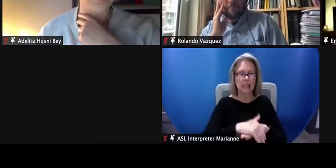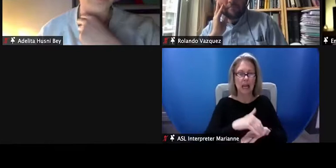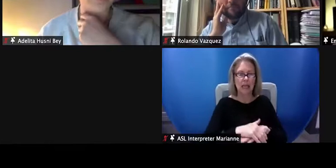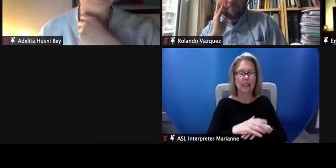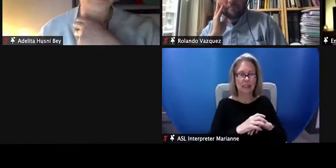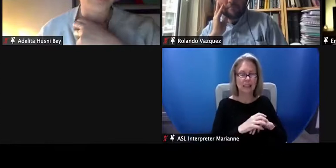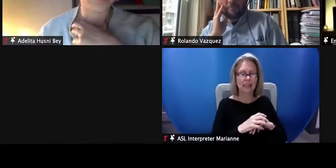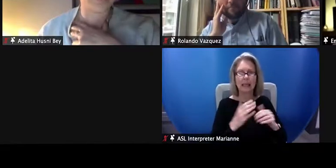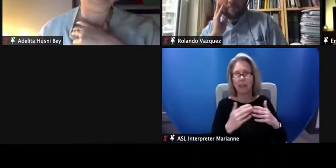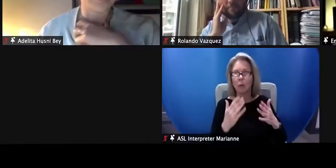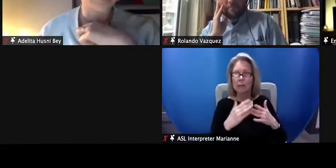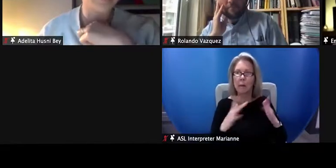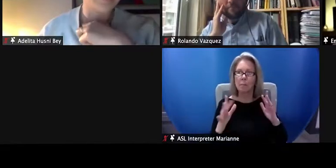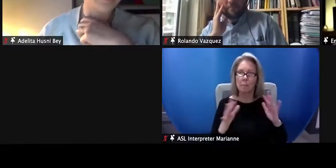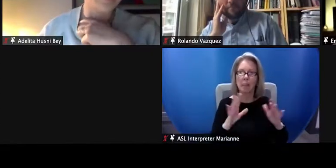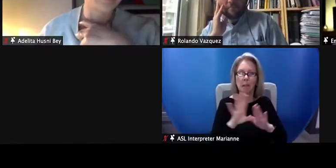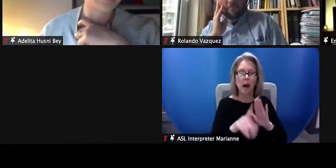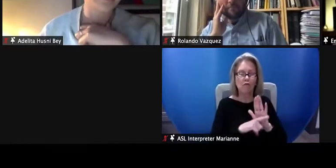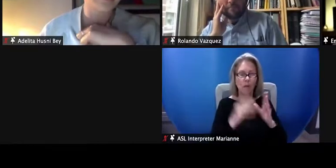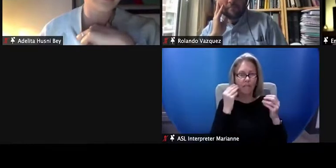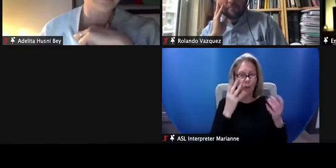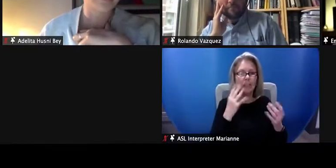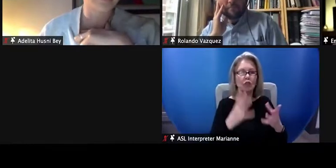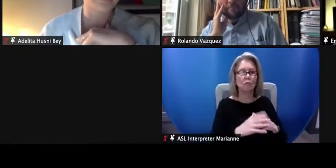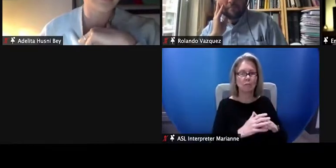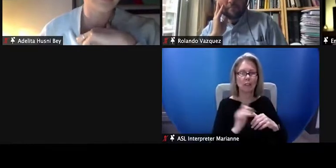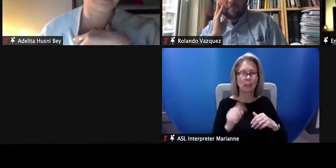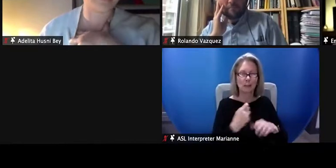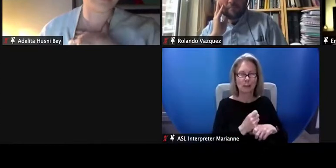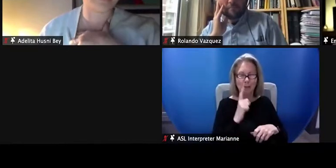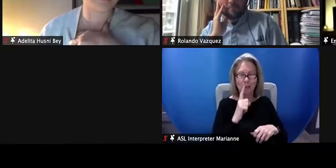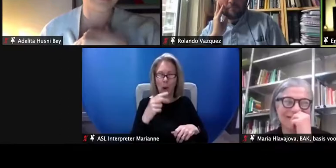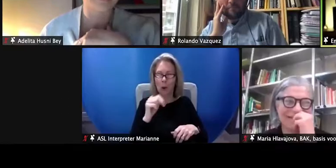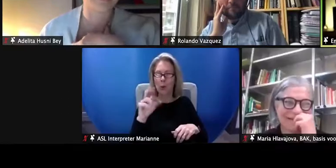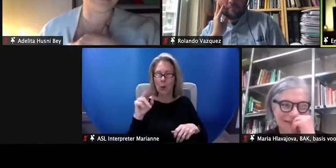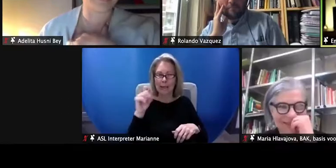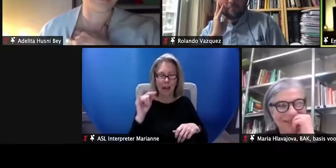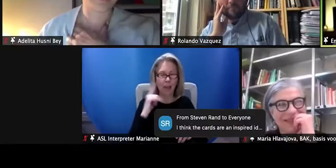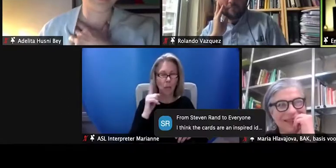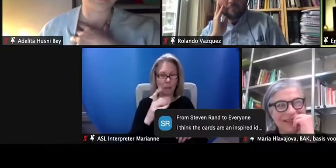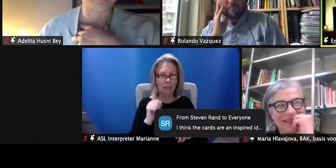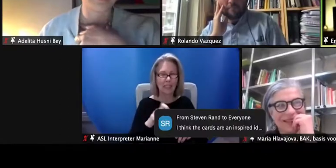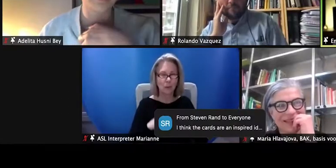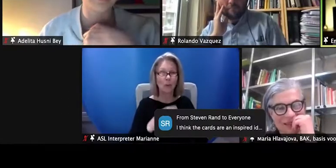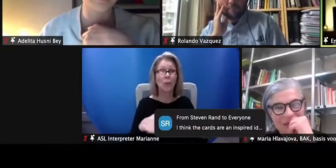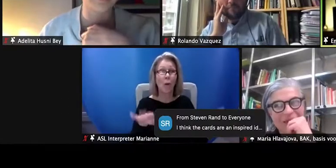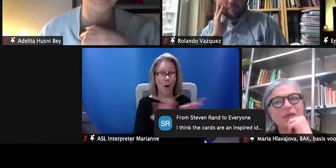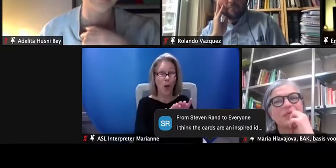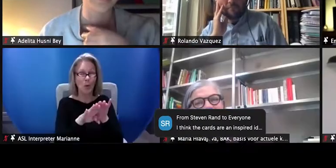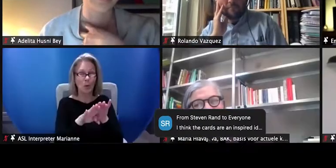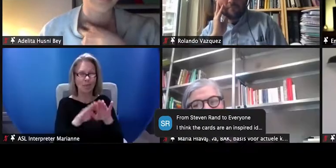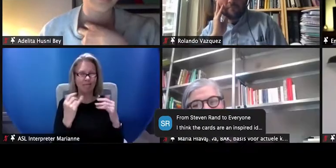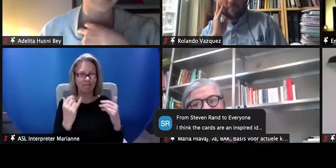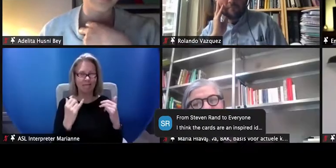somewhat misguiding background information or images that show a noon sky. I think we might need to close very soon, and